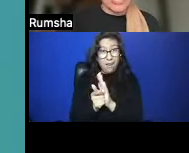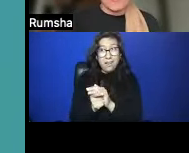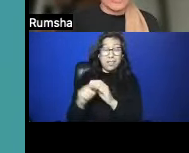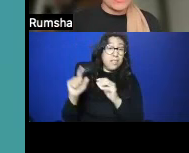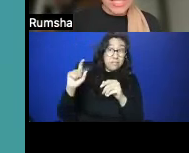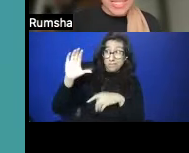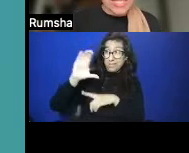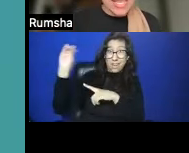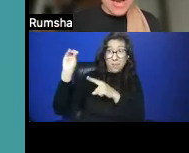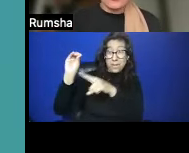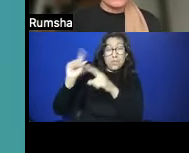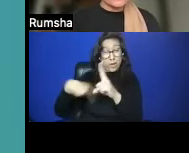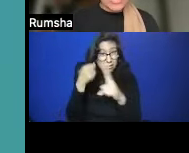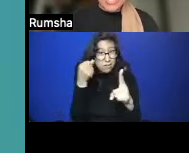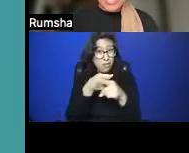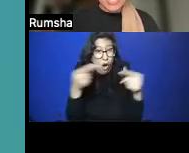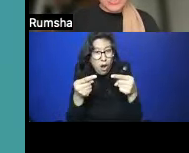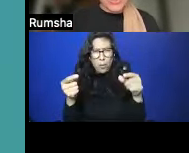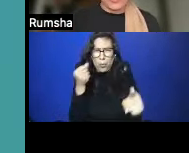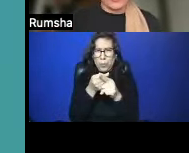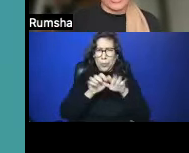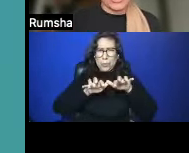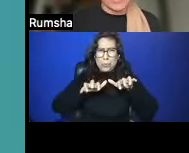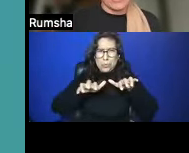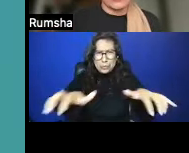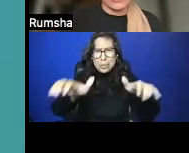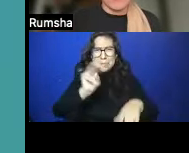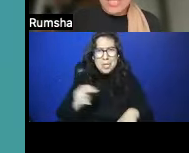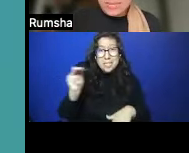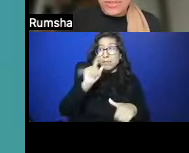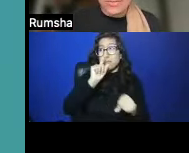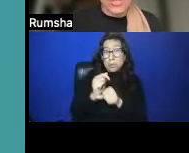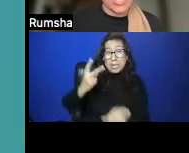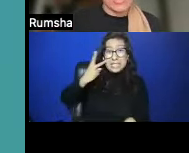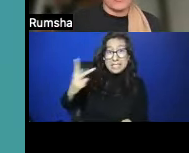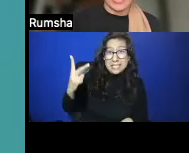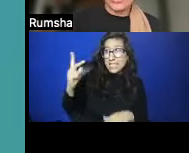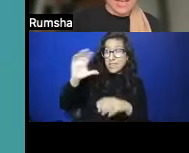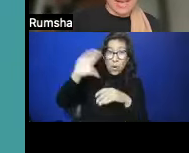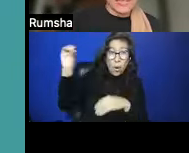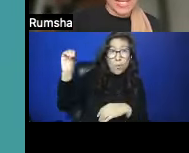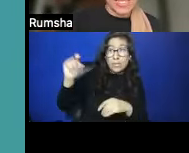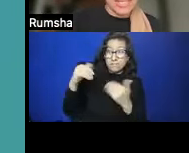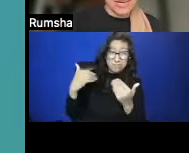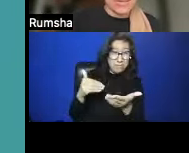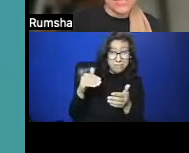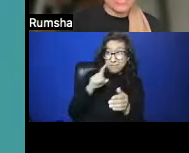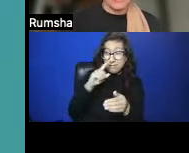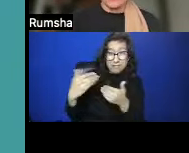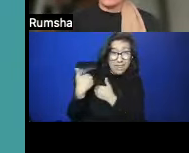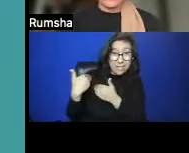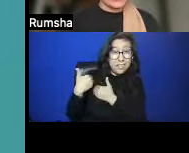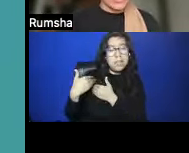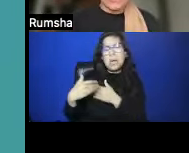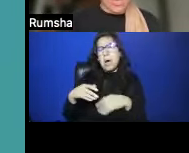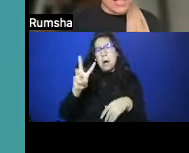corporations affects millions, but rarely do we see news of corporations being held responsible for things like wage theft by CEOs